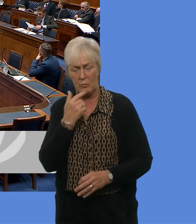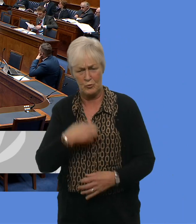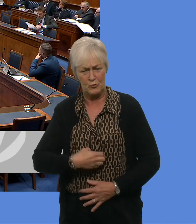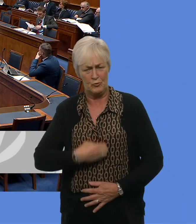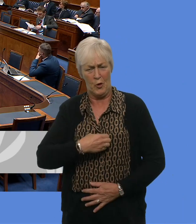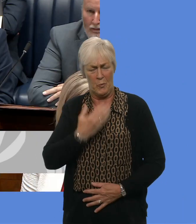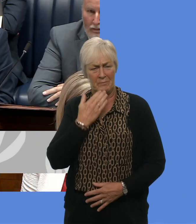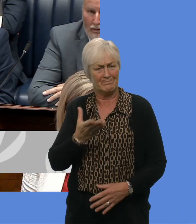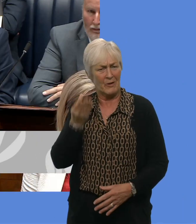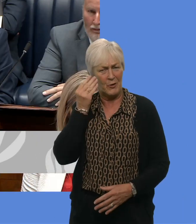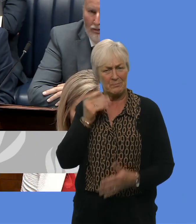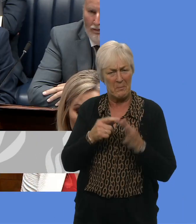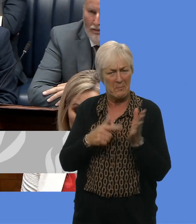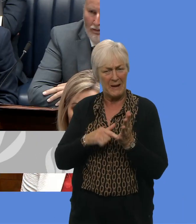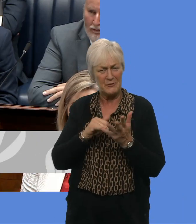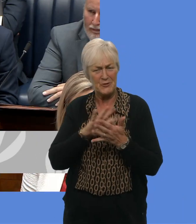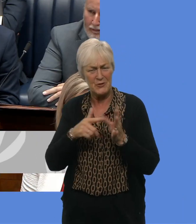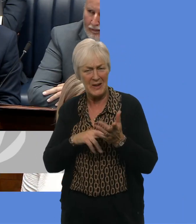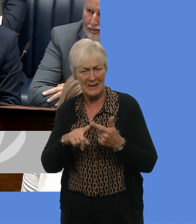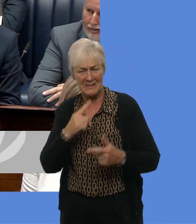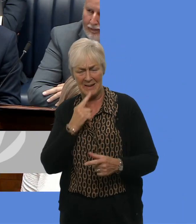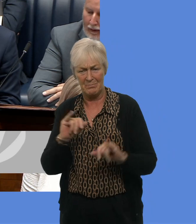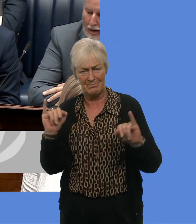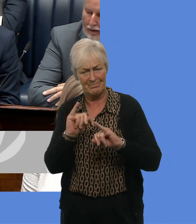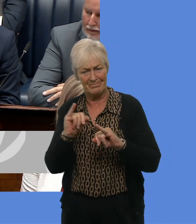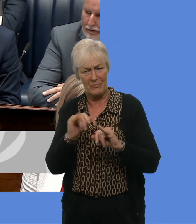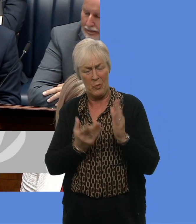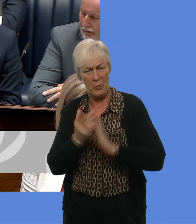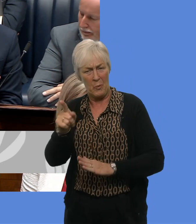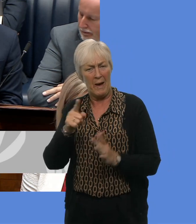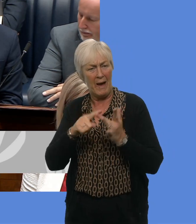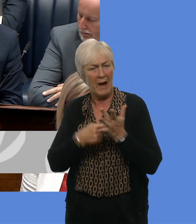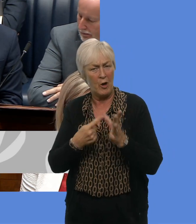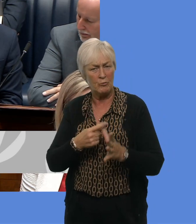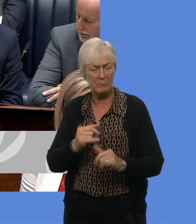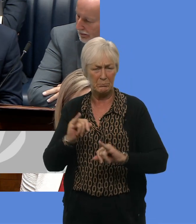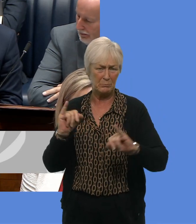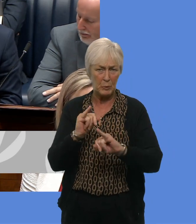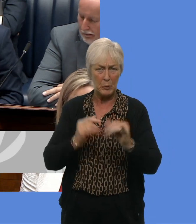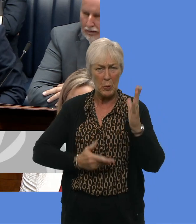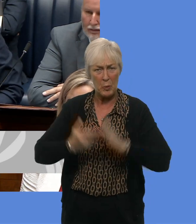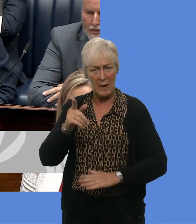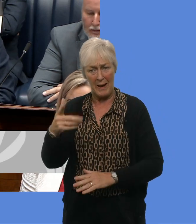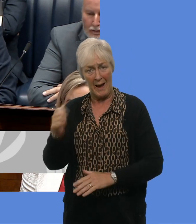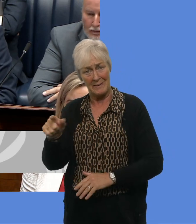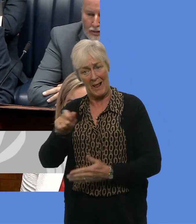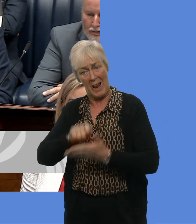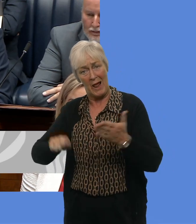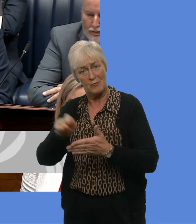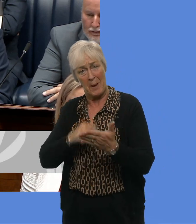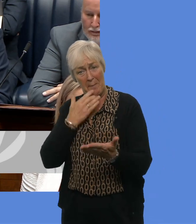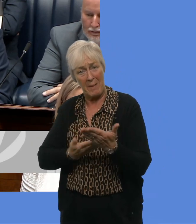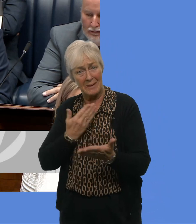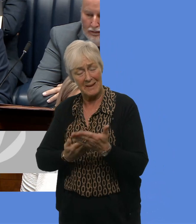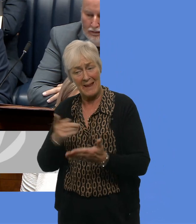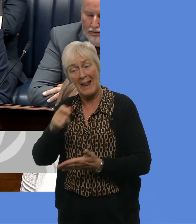Sheehan justify the heinous acts of the Provisional IRA on the basis that he now has an electoral mandate. The